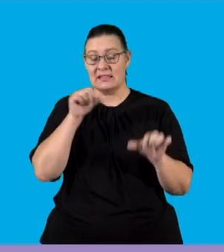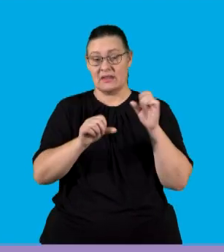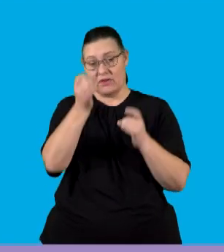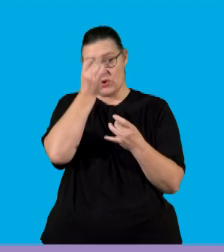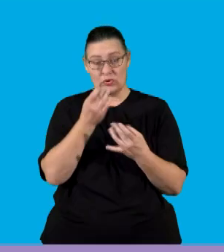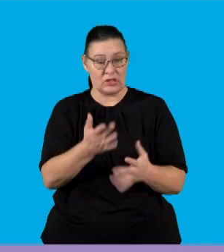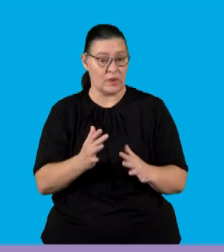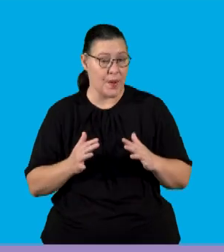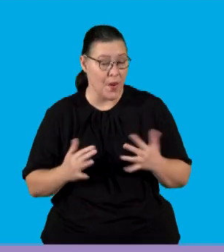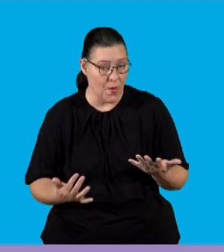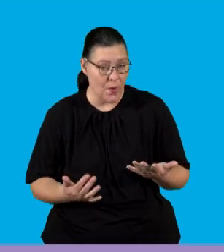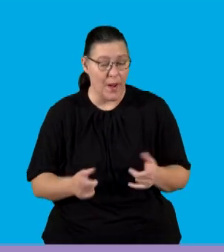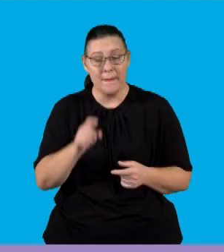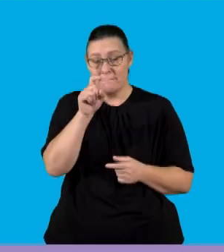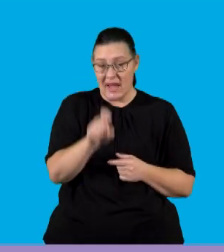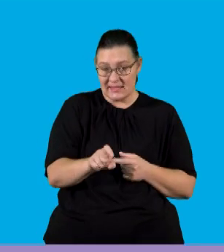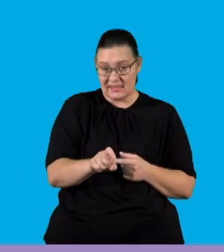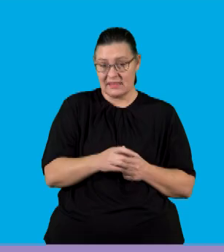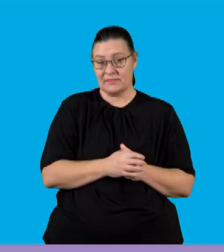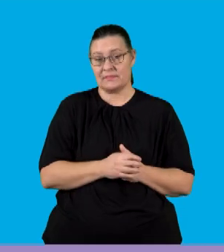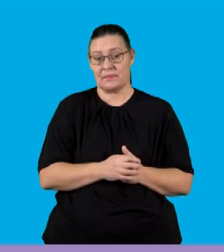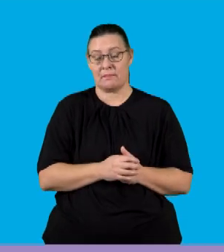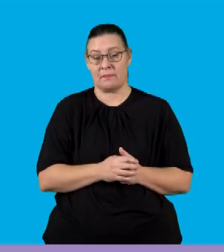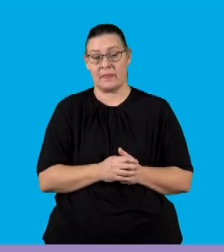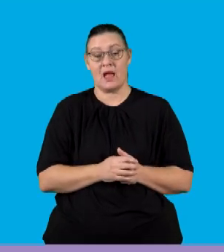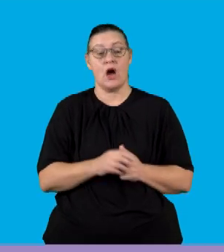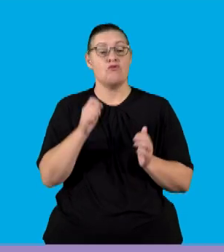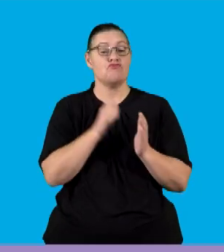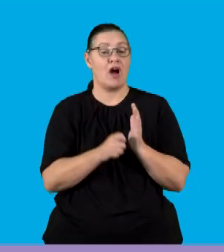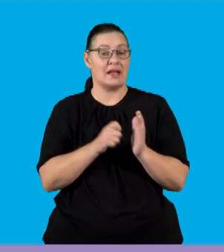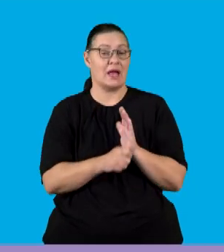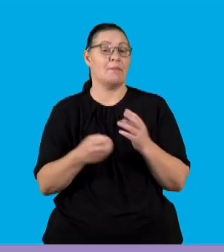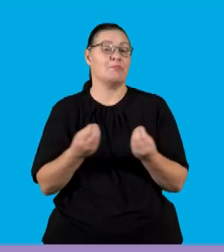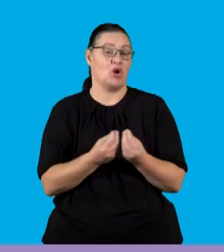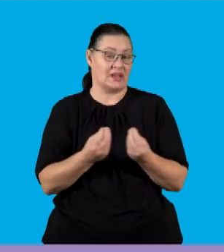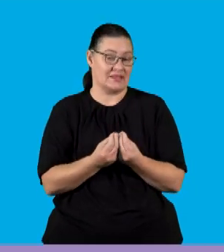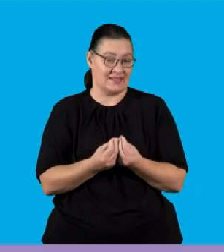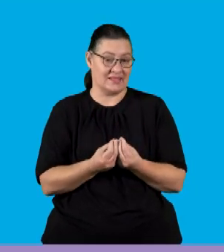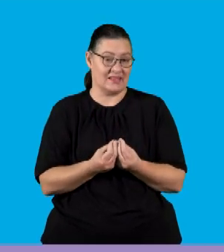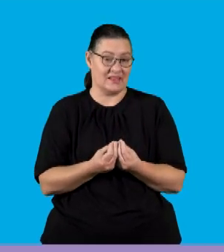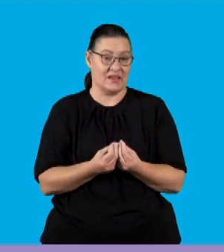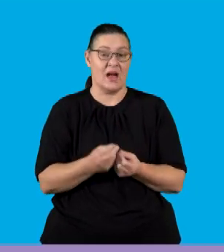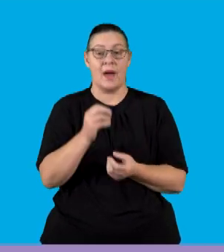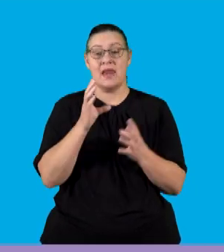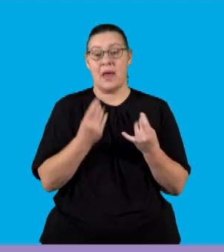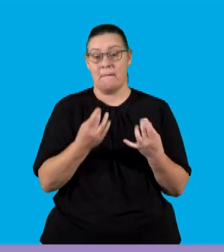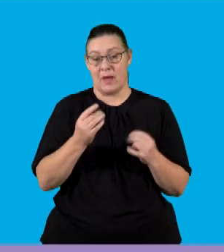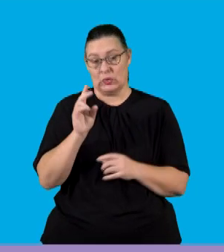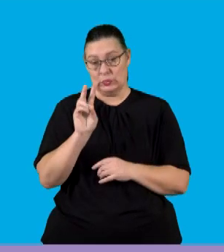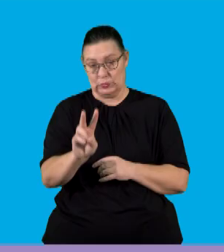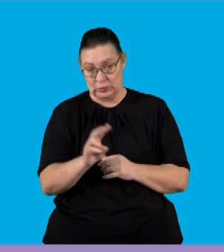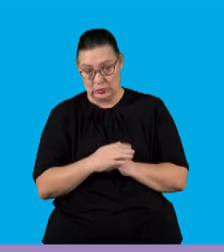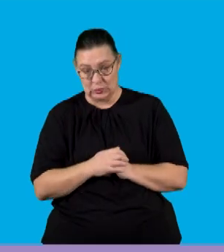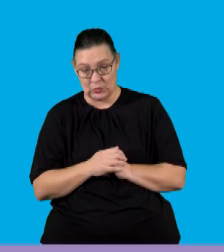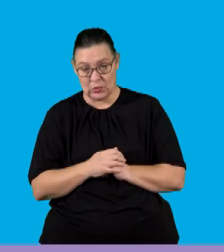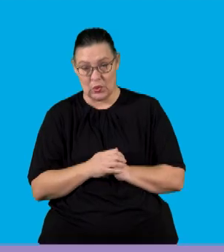notation, it must be, firstly, written as a product of two numbers. So it needs